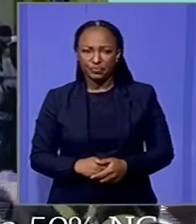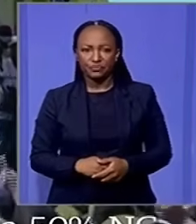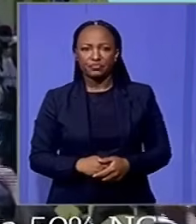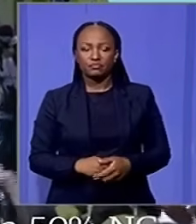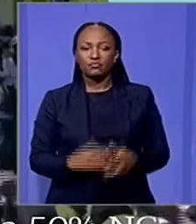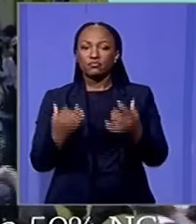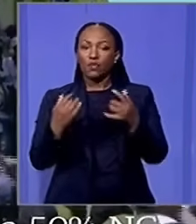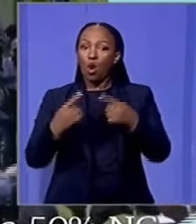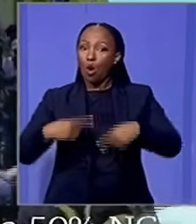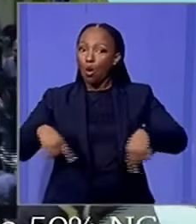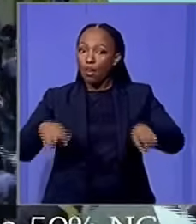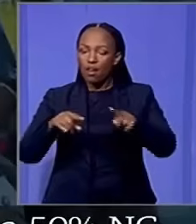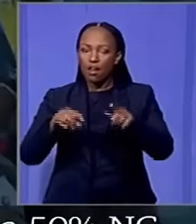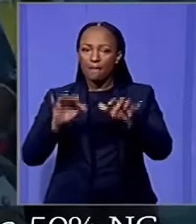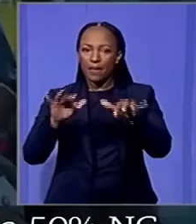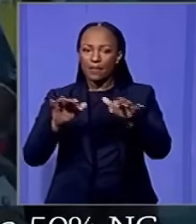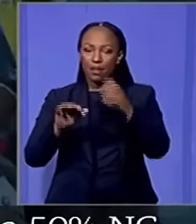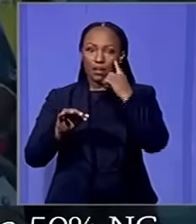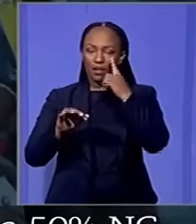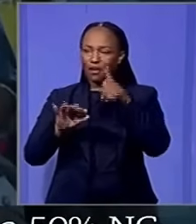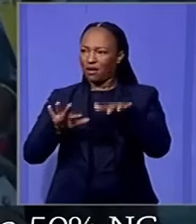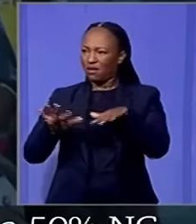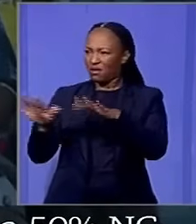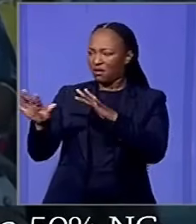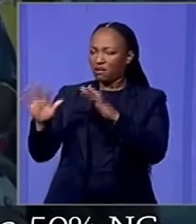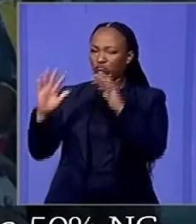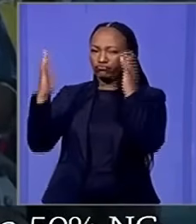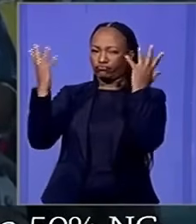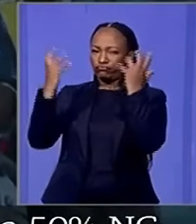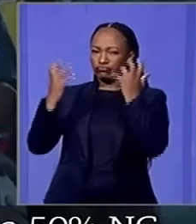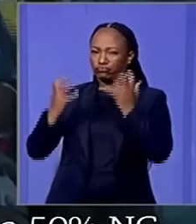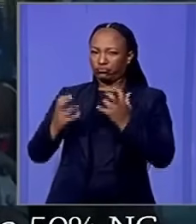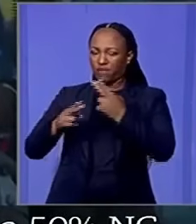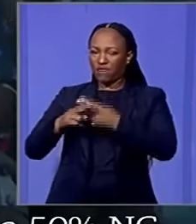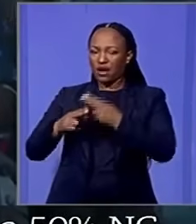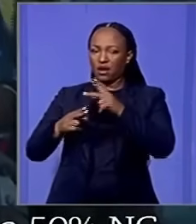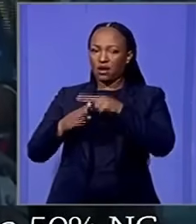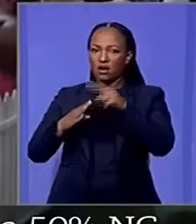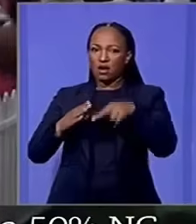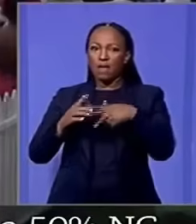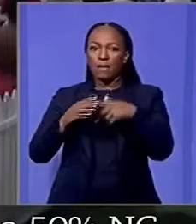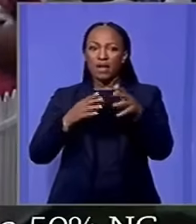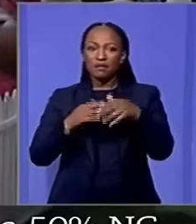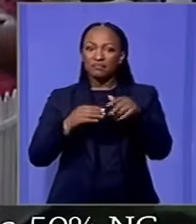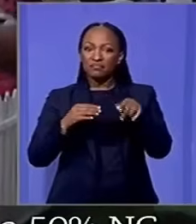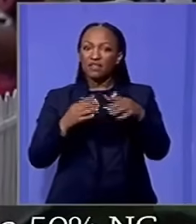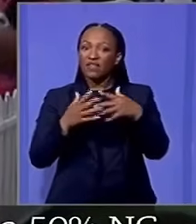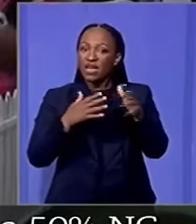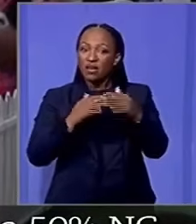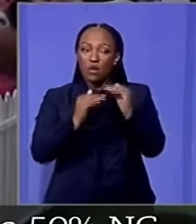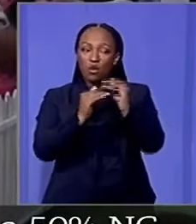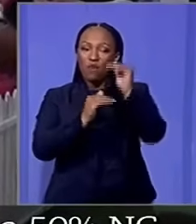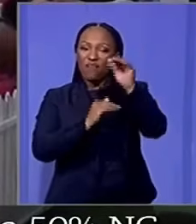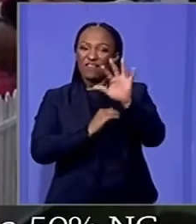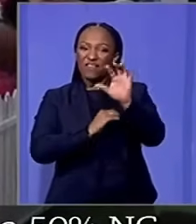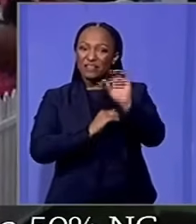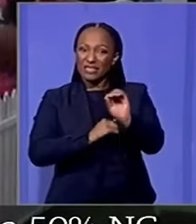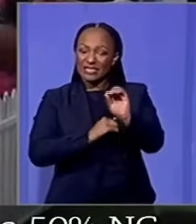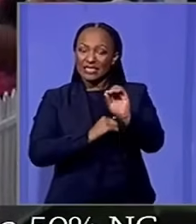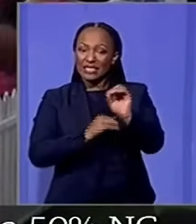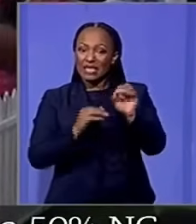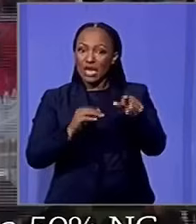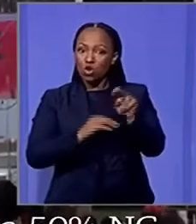Ge mahlo ka moka tseparetše go dipoelo tša dikgetho ga go mokgatlo o hweditšego peditharong goba ka godimo ga diperesente tše 50 ka Northern